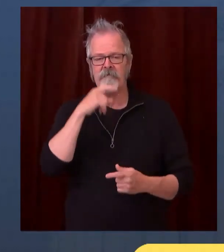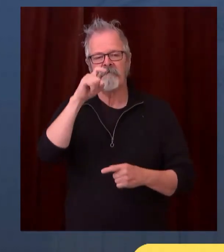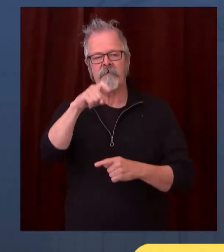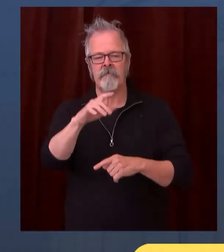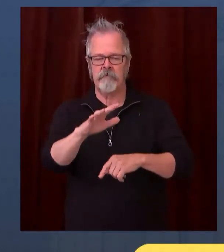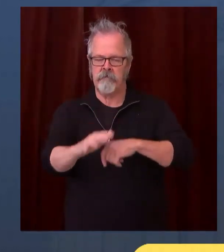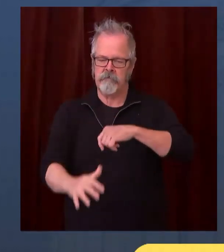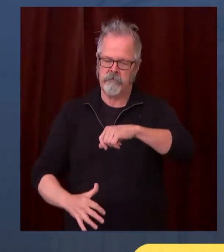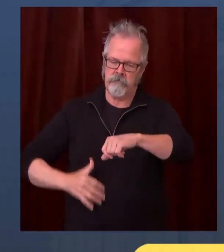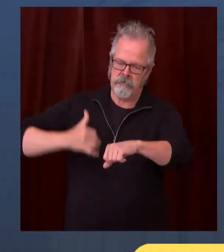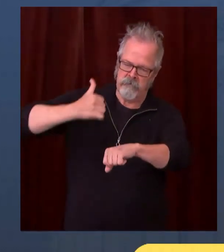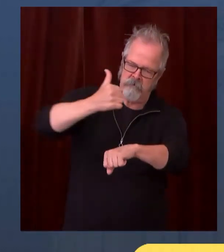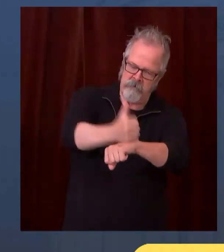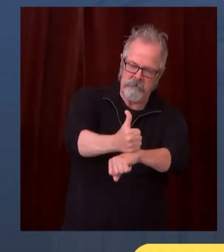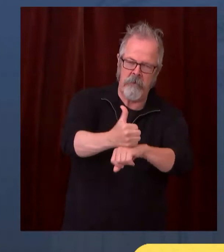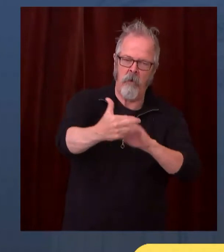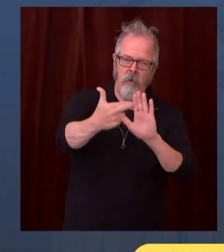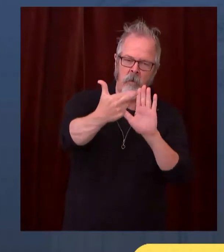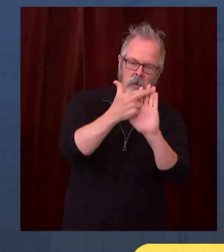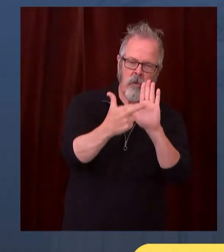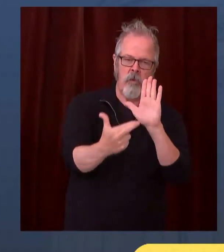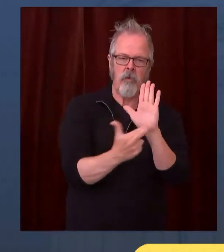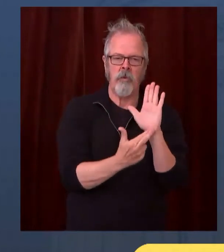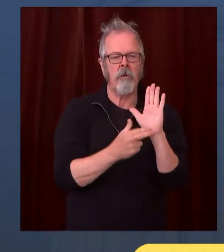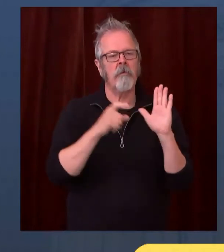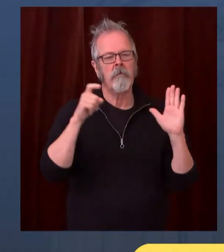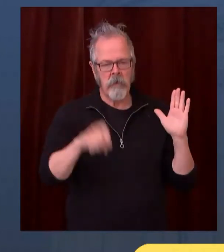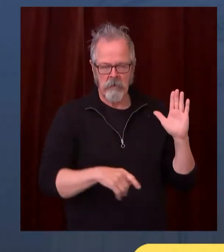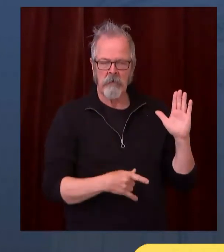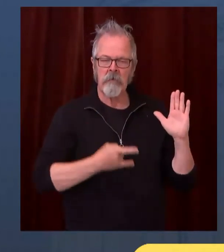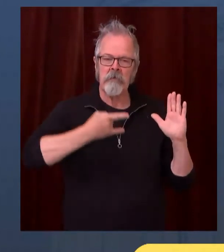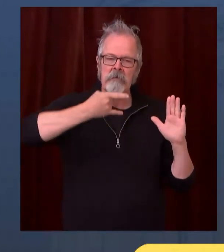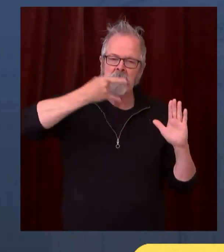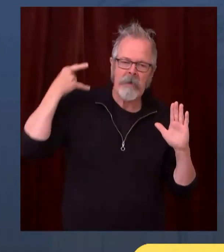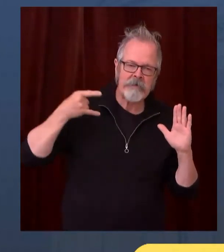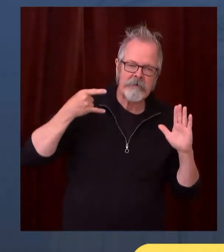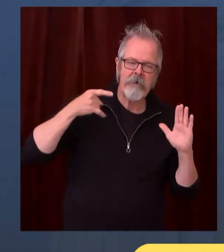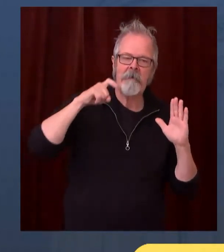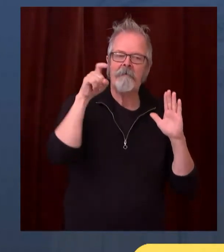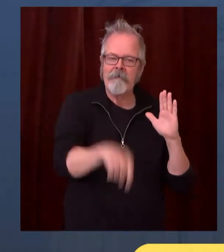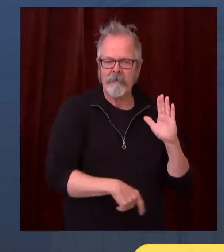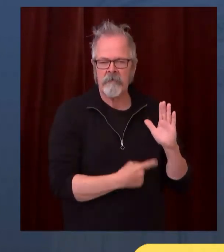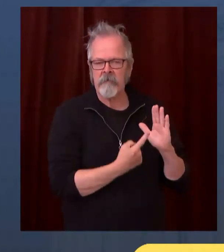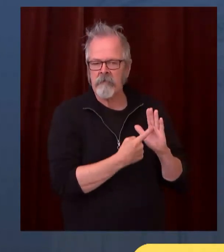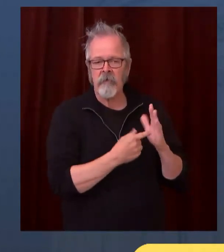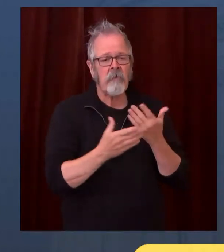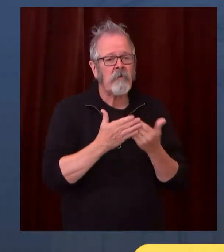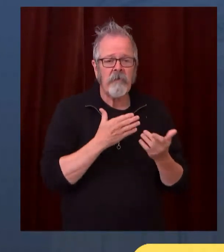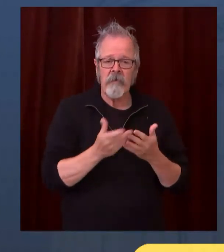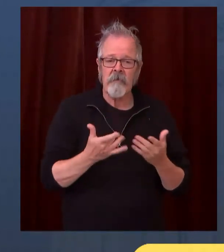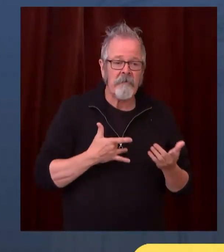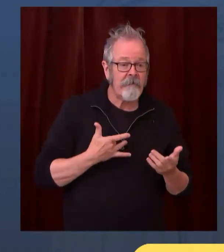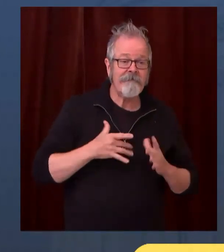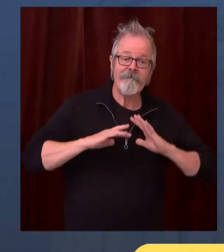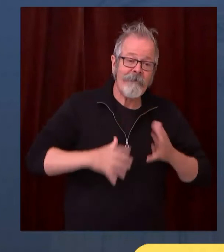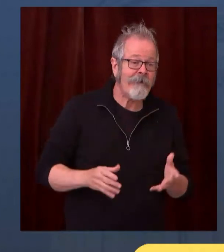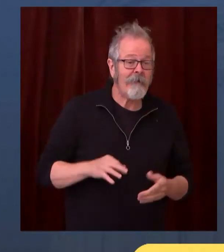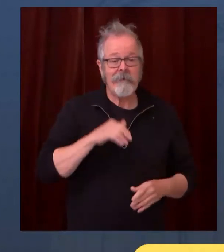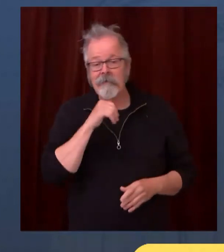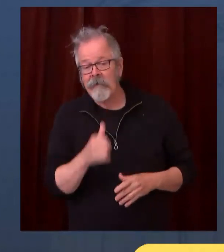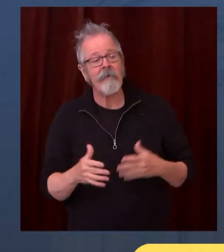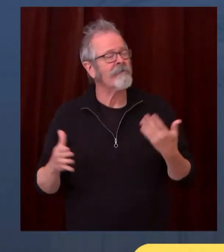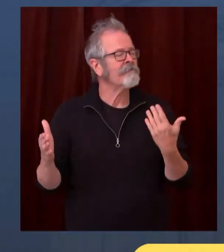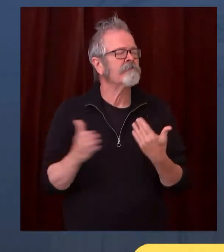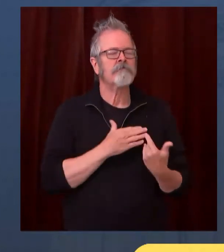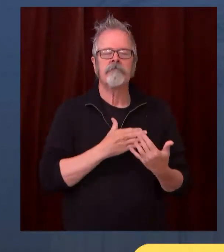to help prevent this. And we just need to do what we're all talking about, and that is each of us taking responsibility